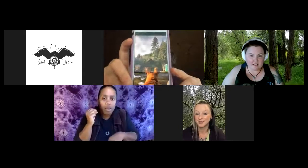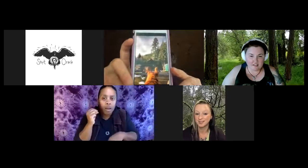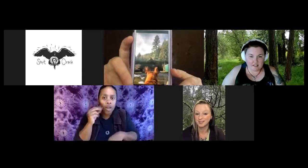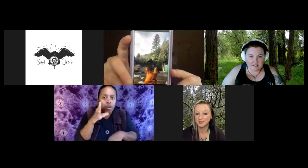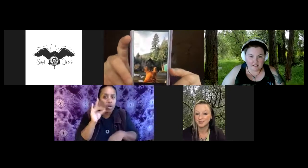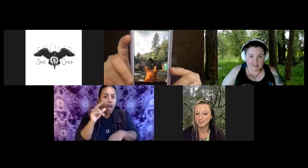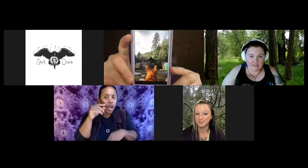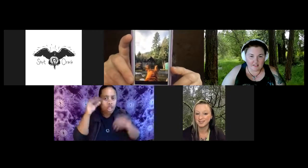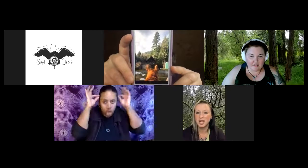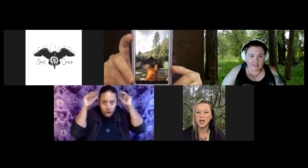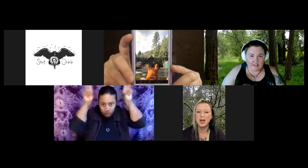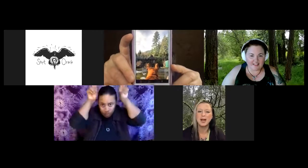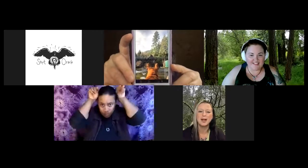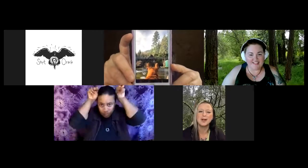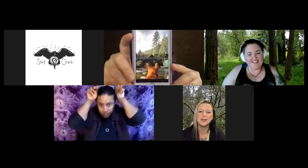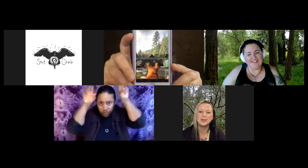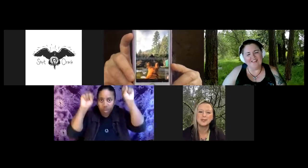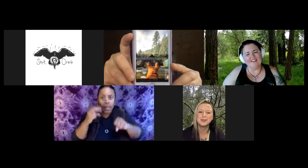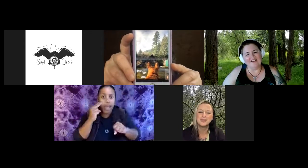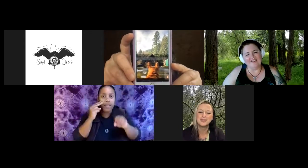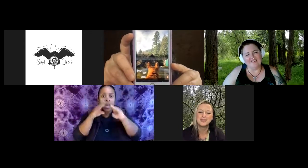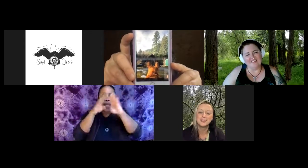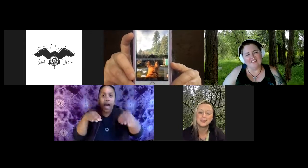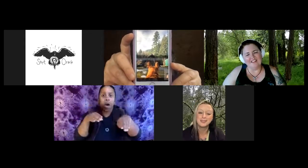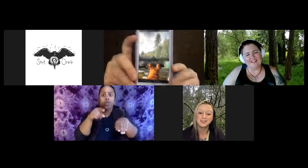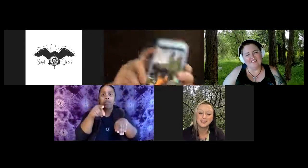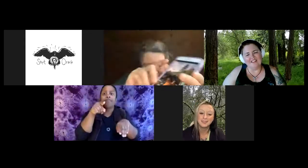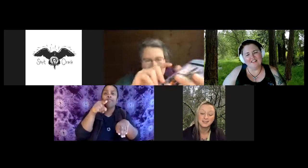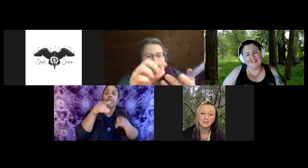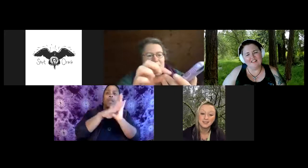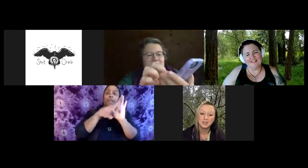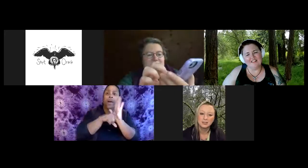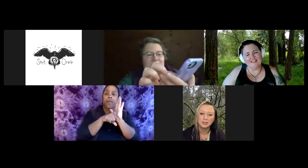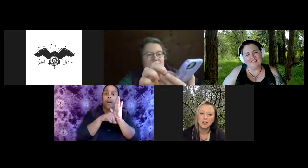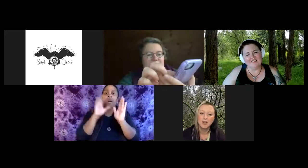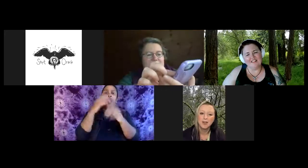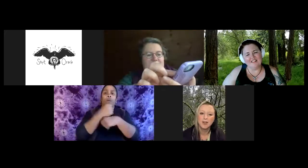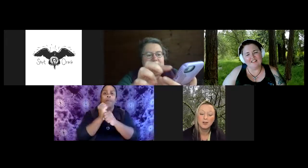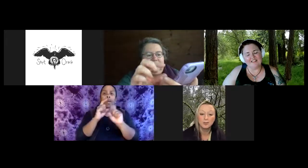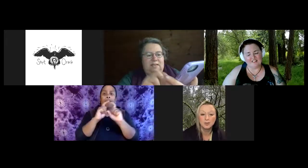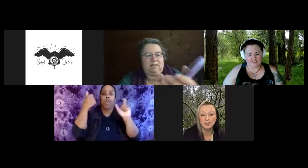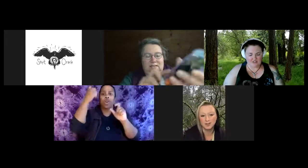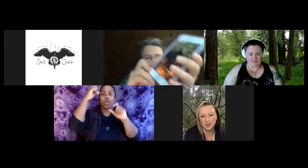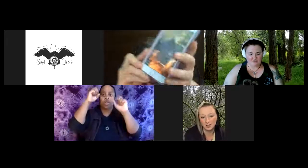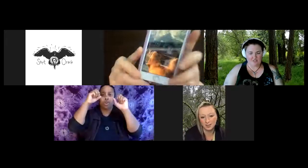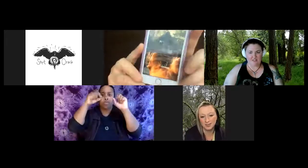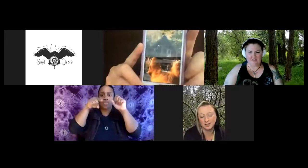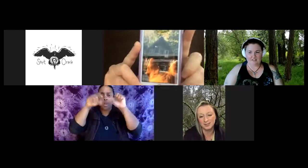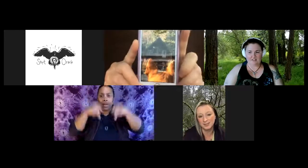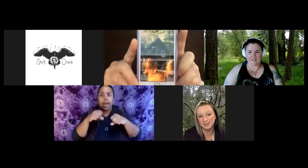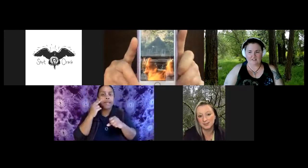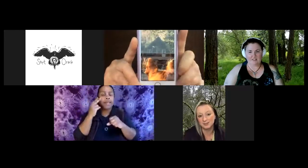background. So I'll make it bigger so you can see the house. So it's